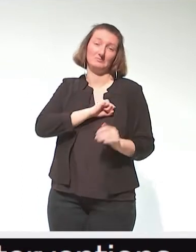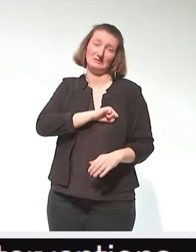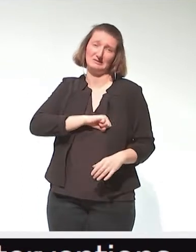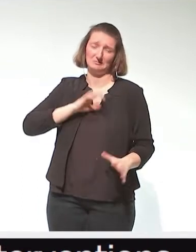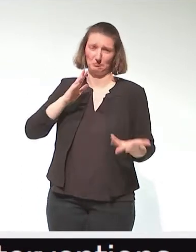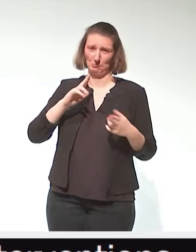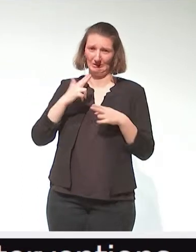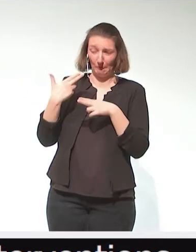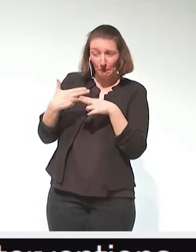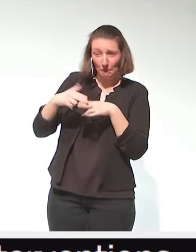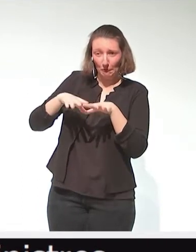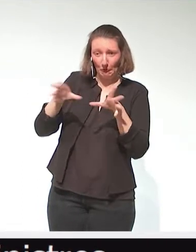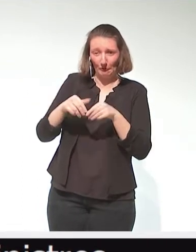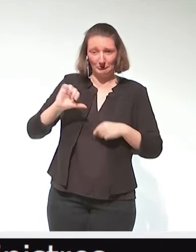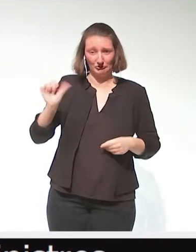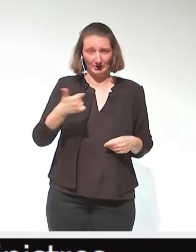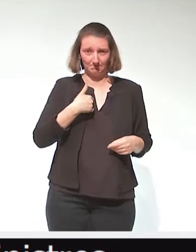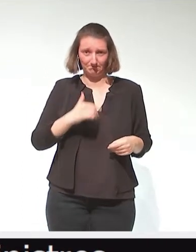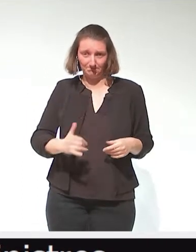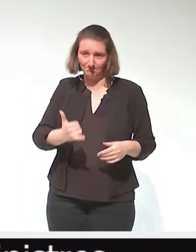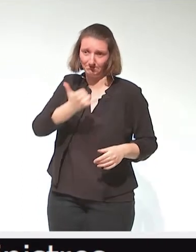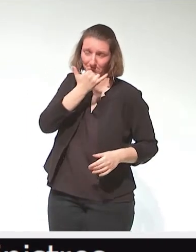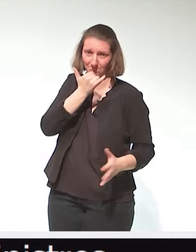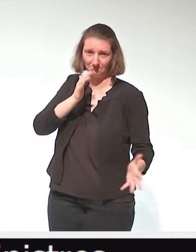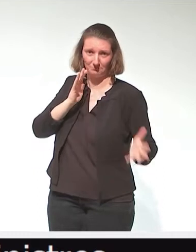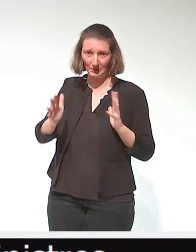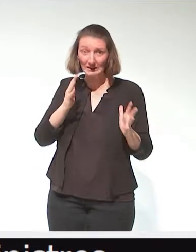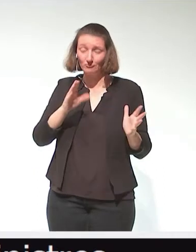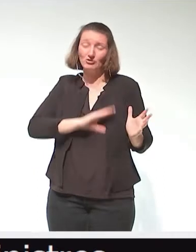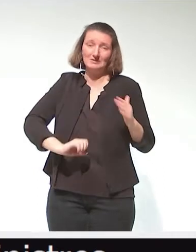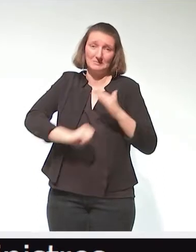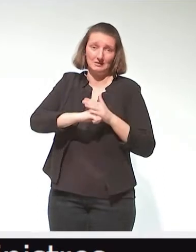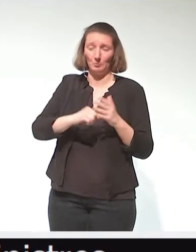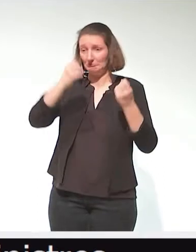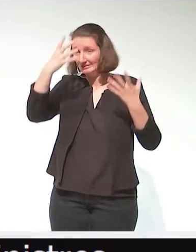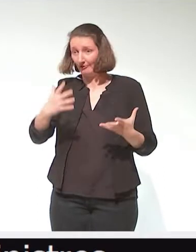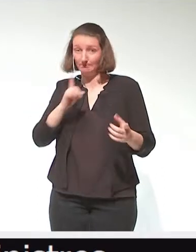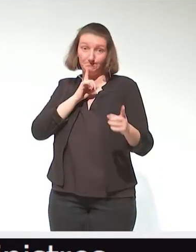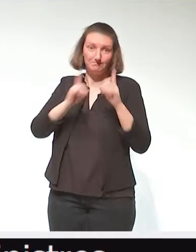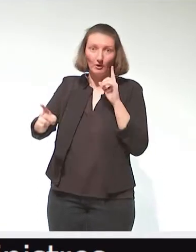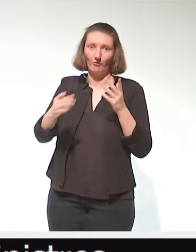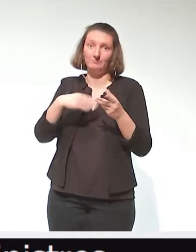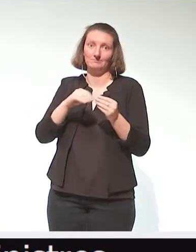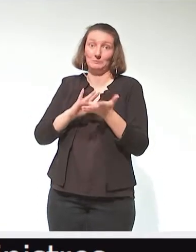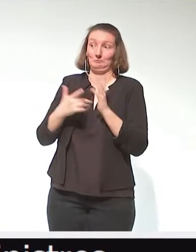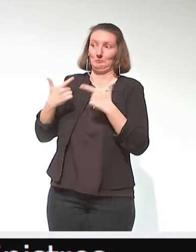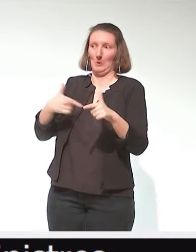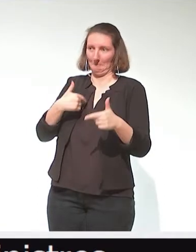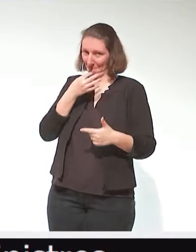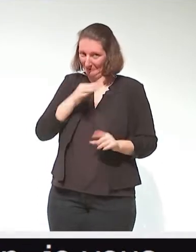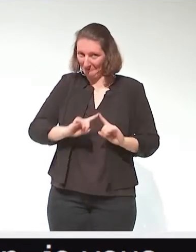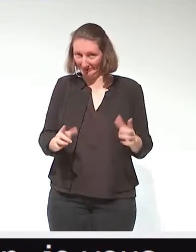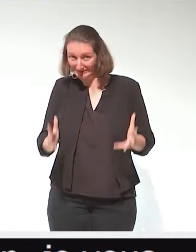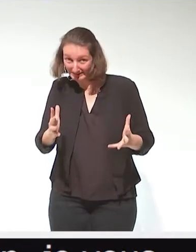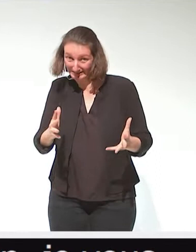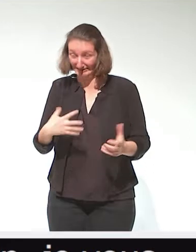things that I said this morning, but maybe some of you weren't here. I apologize in advance if I mispronounce your names. Unfortunately, I'm not